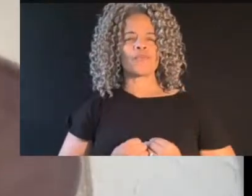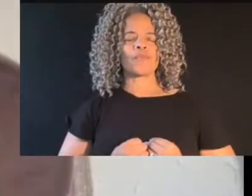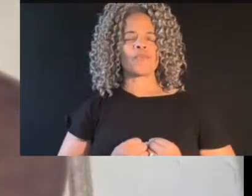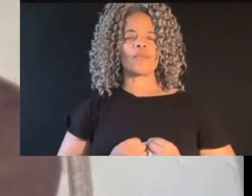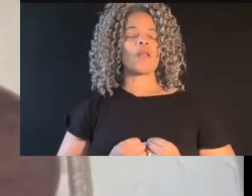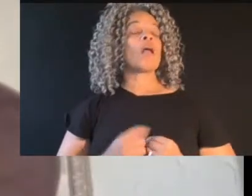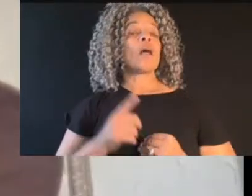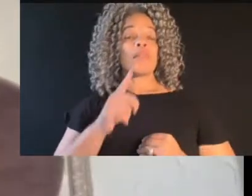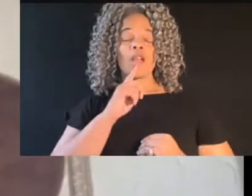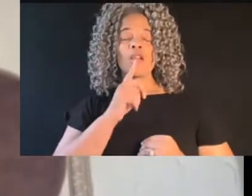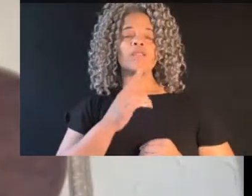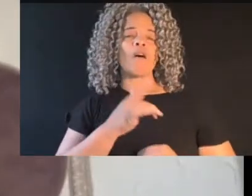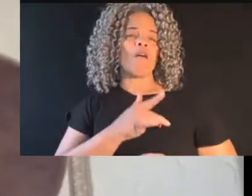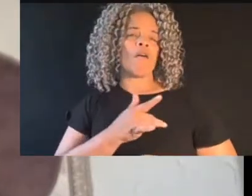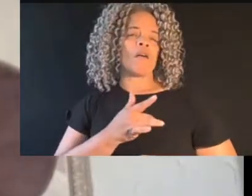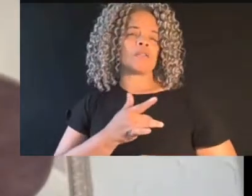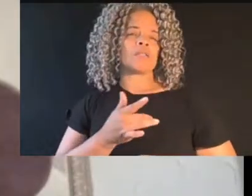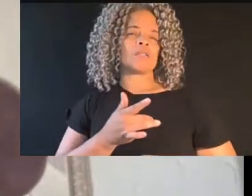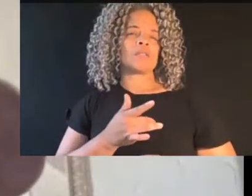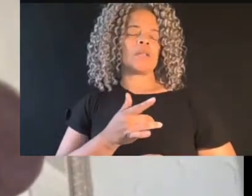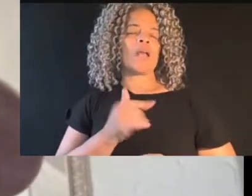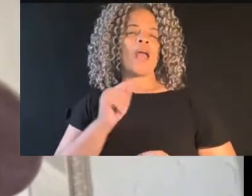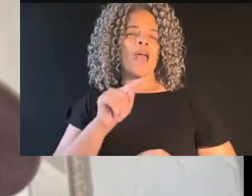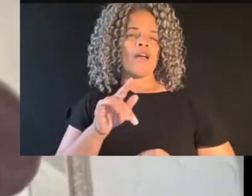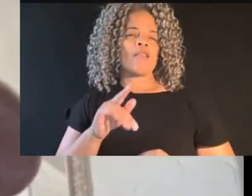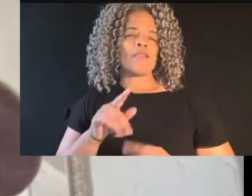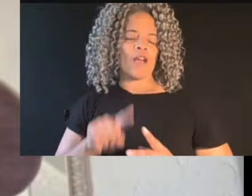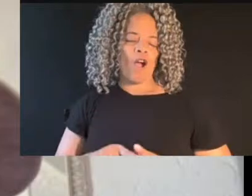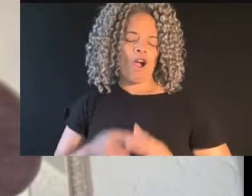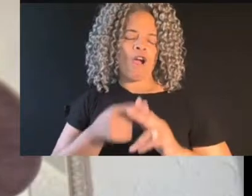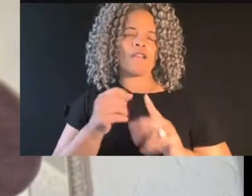There is a heart at the heart of you,